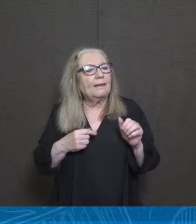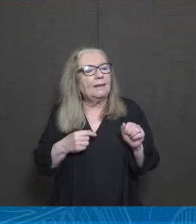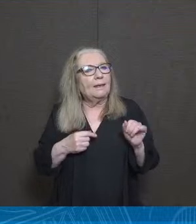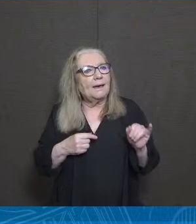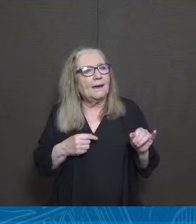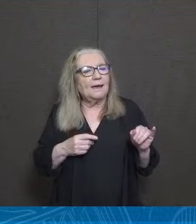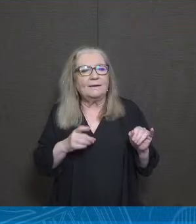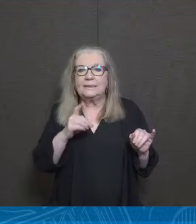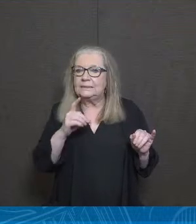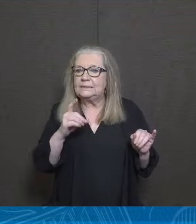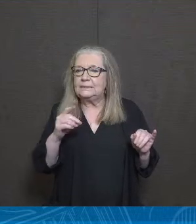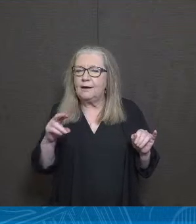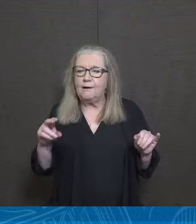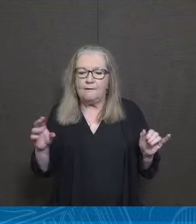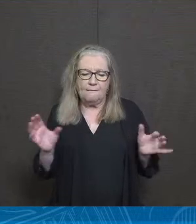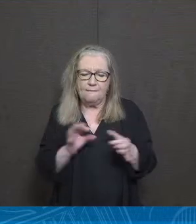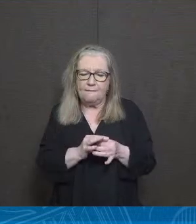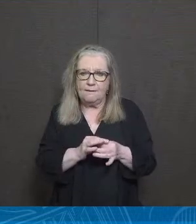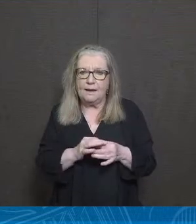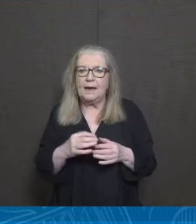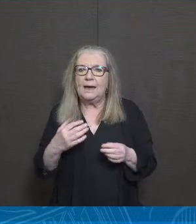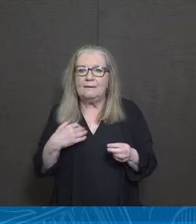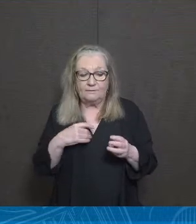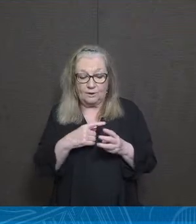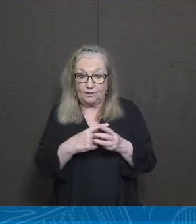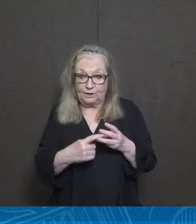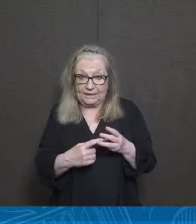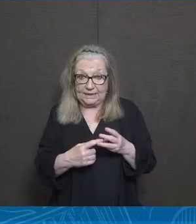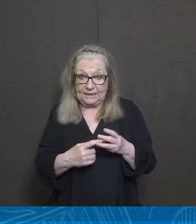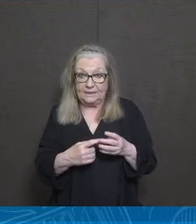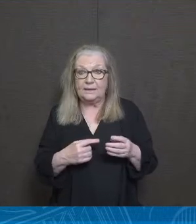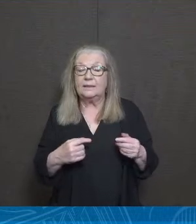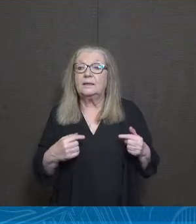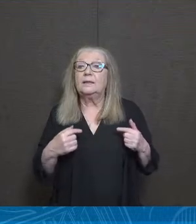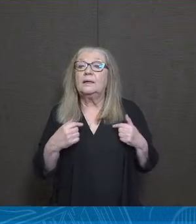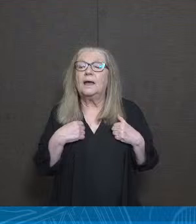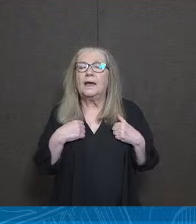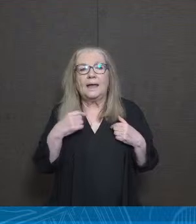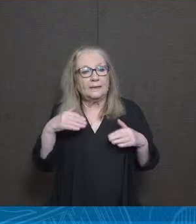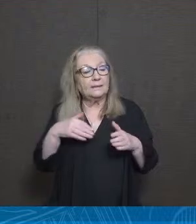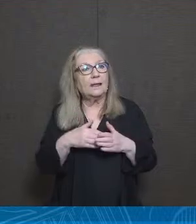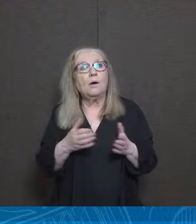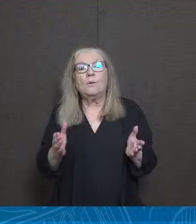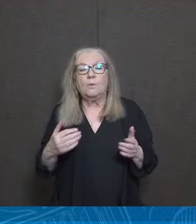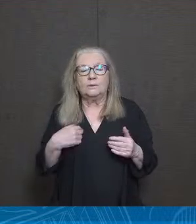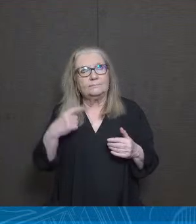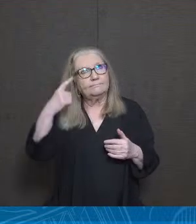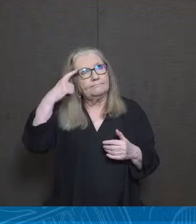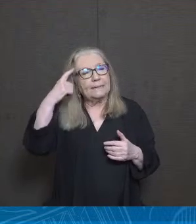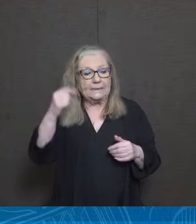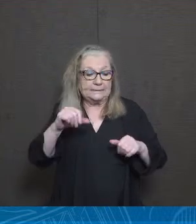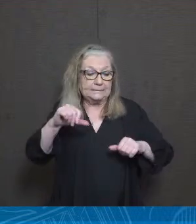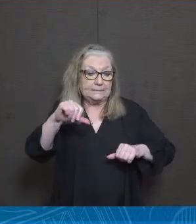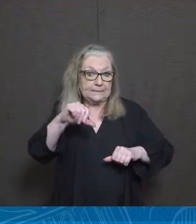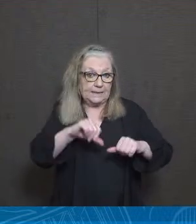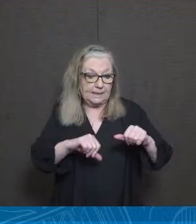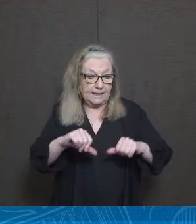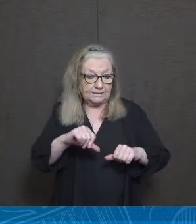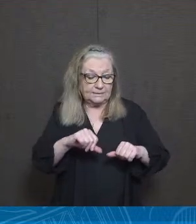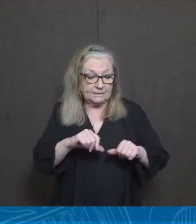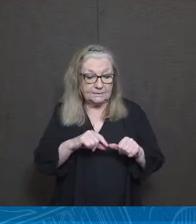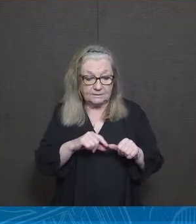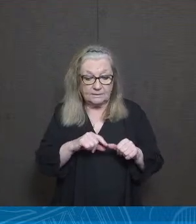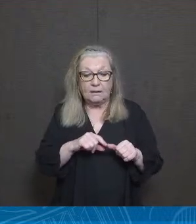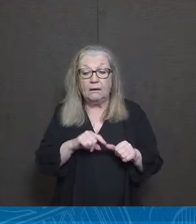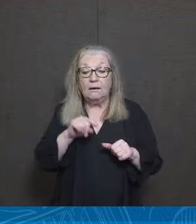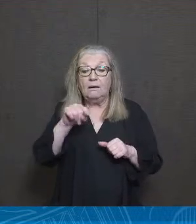main points. So just to give you a little bit of background, I really work at the intersection between science and community. I'm very fortunate to be in that space where we